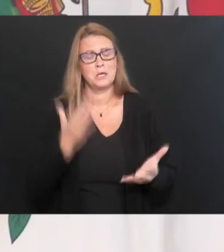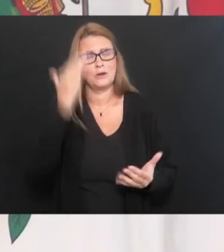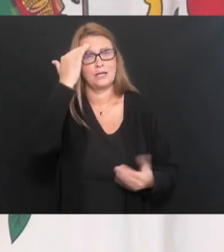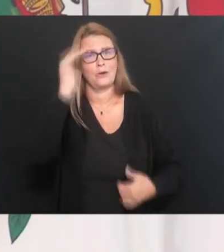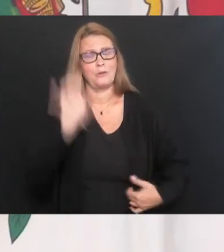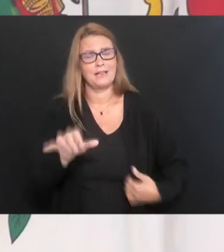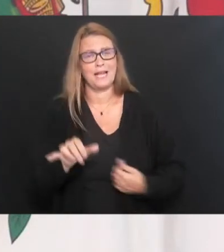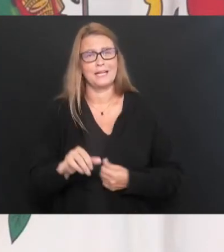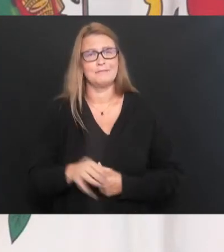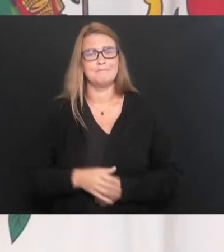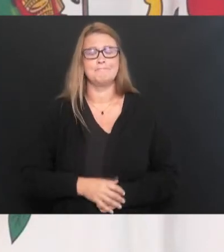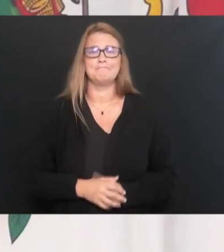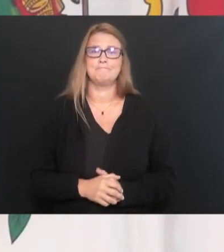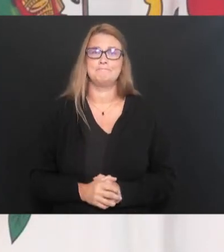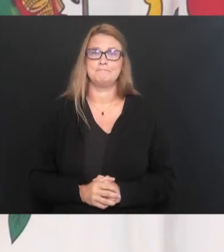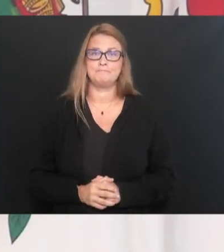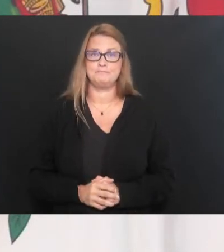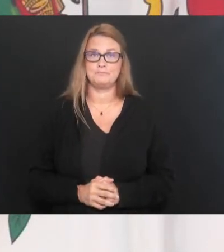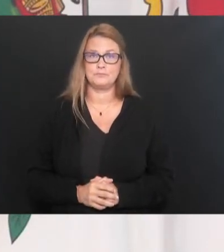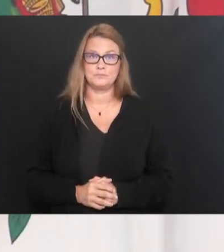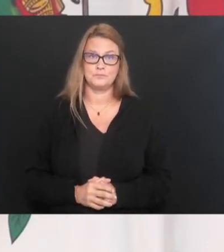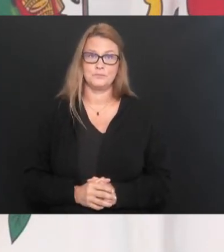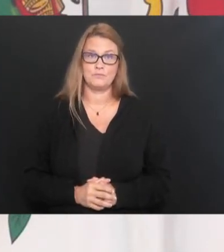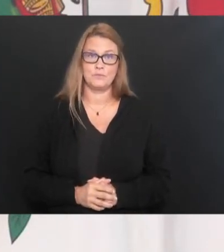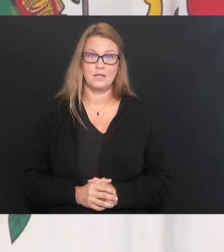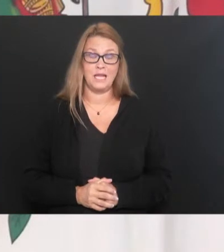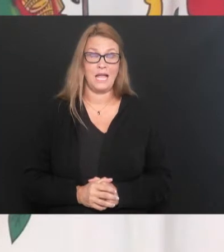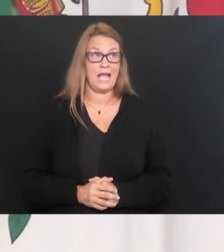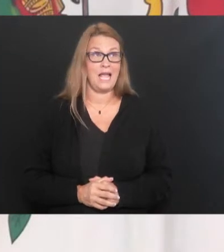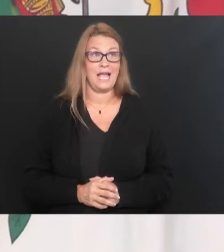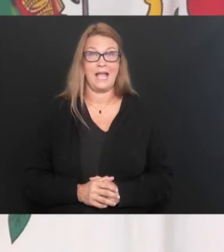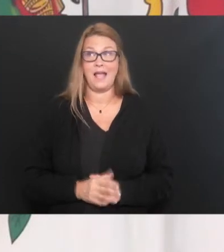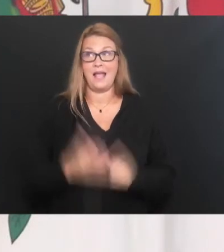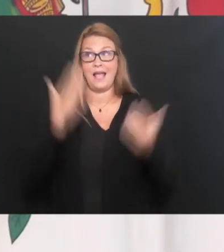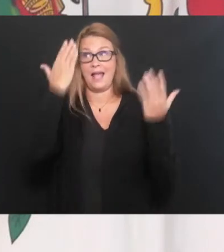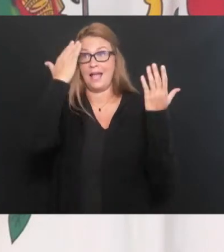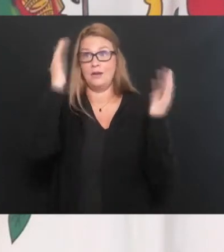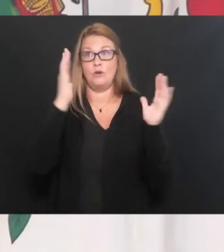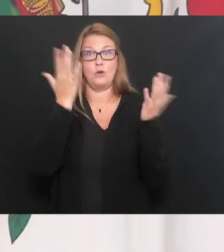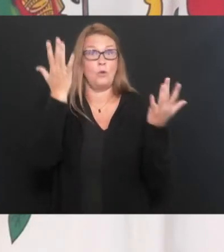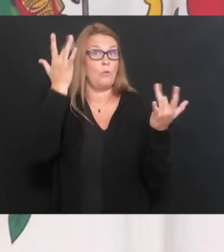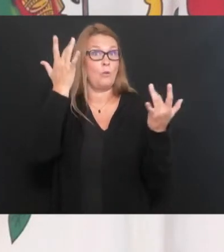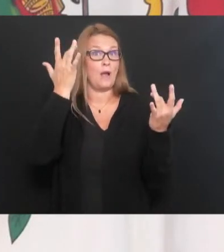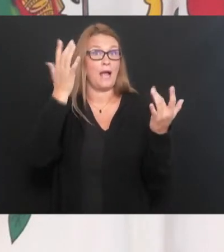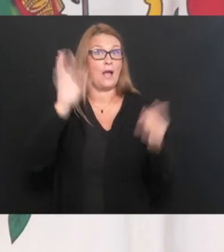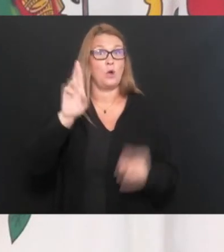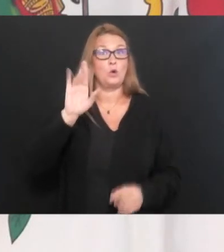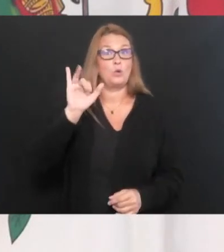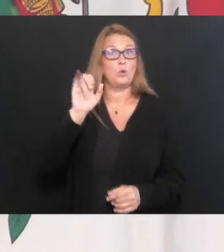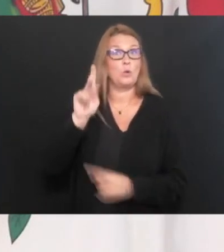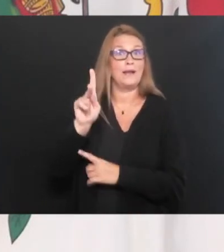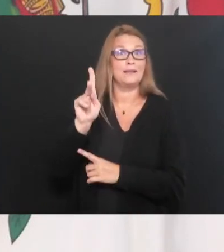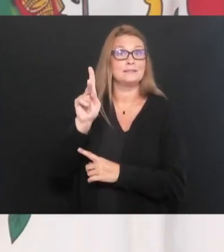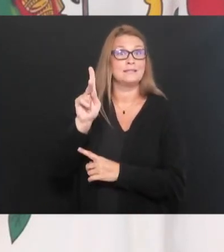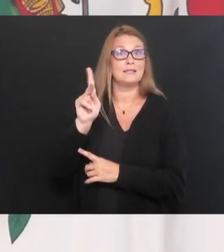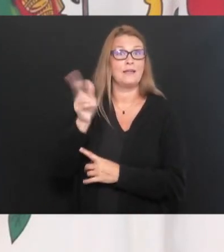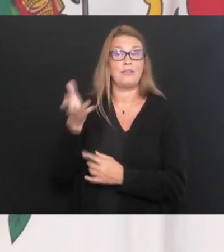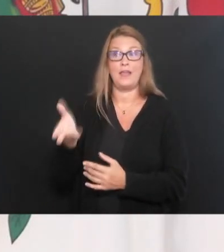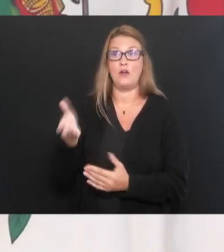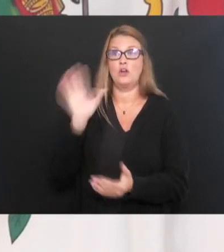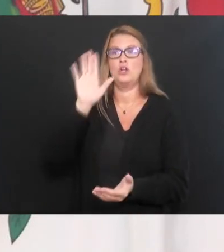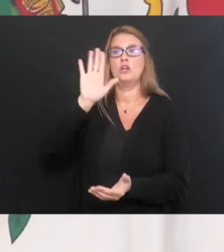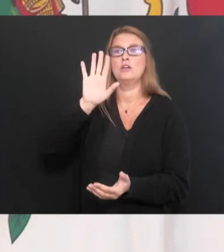Now, I don't know how we can keep taking these chances. You got a doctor that is